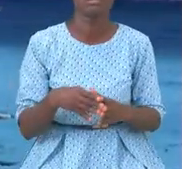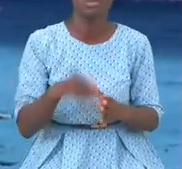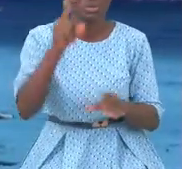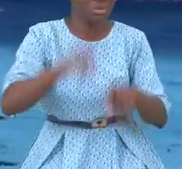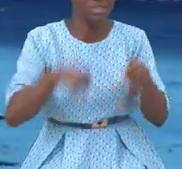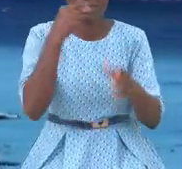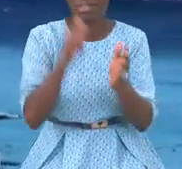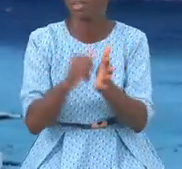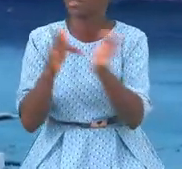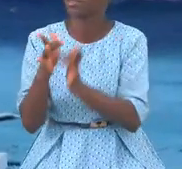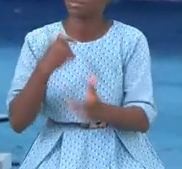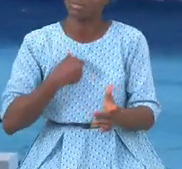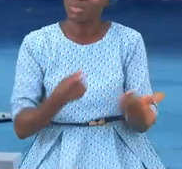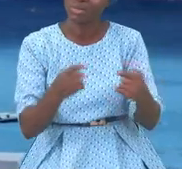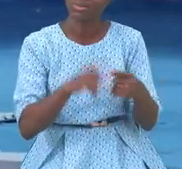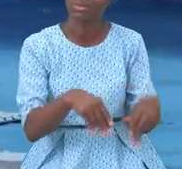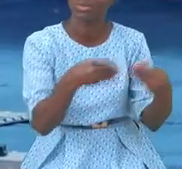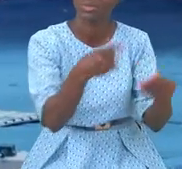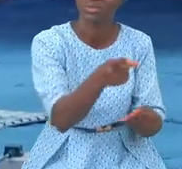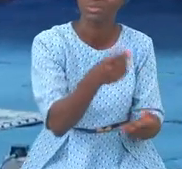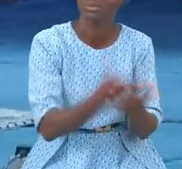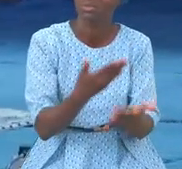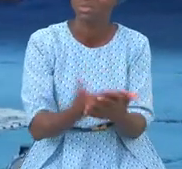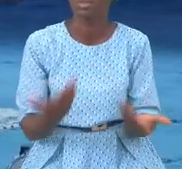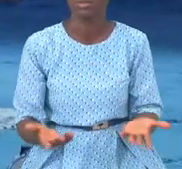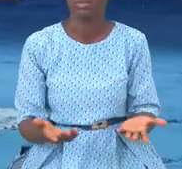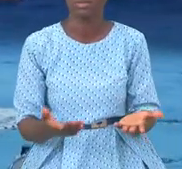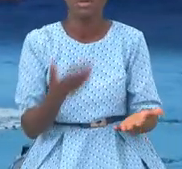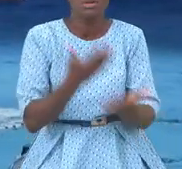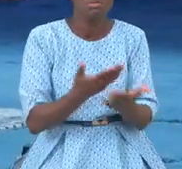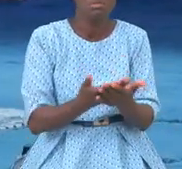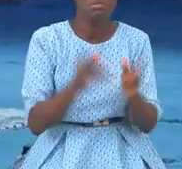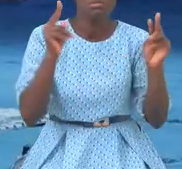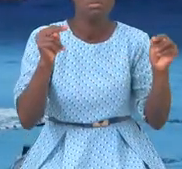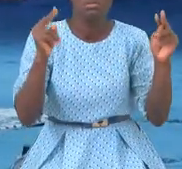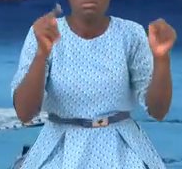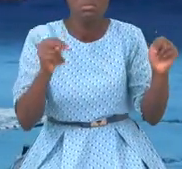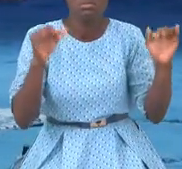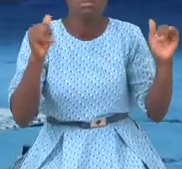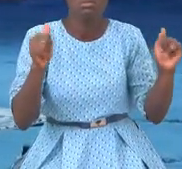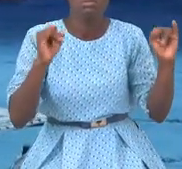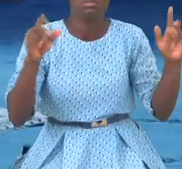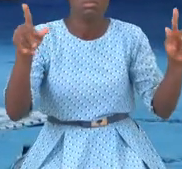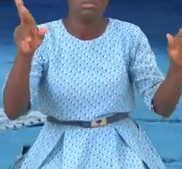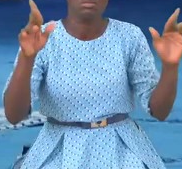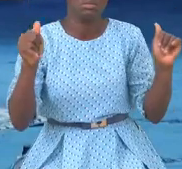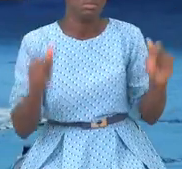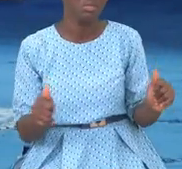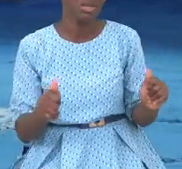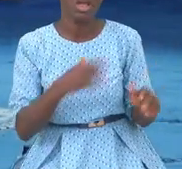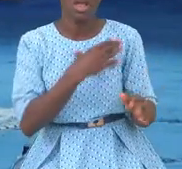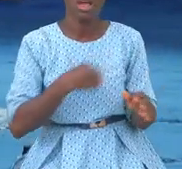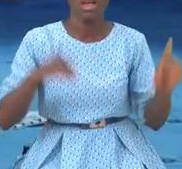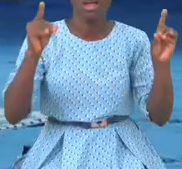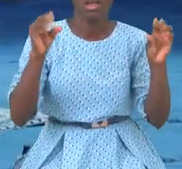any value to him. And dollars and pounds, marriage, I married this. No, mercy.